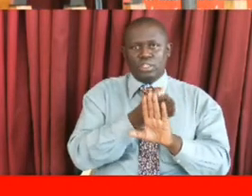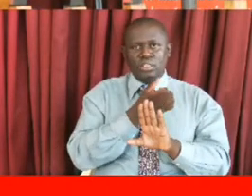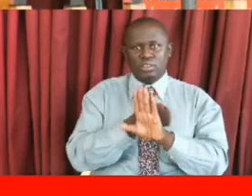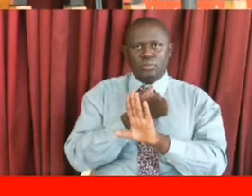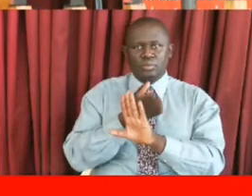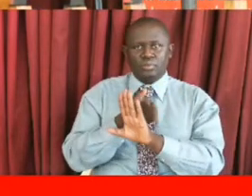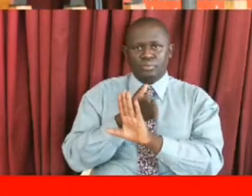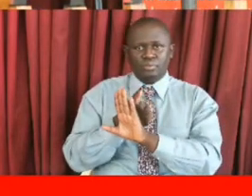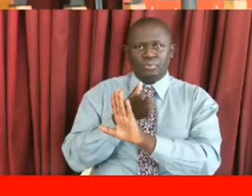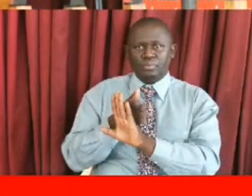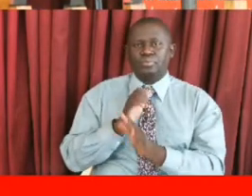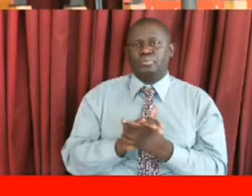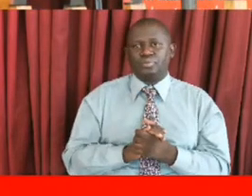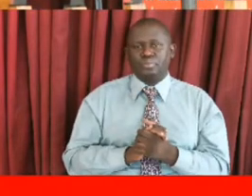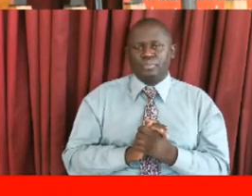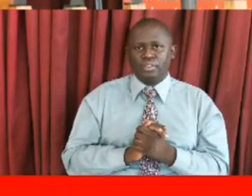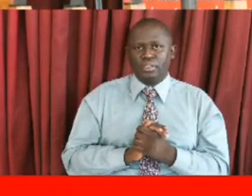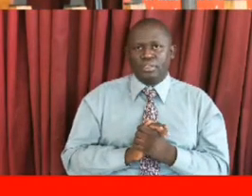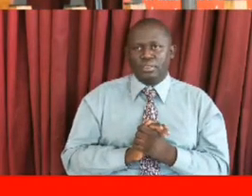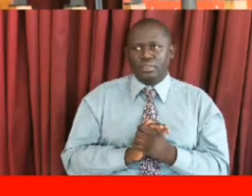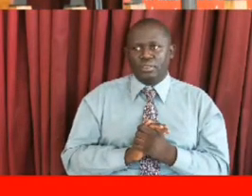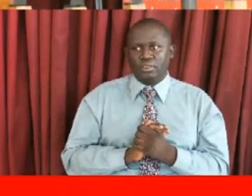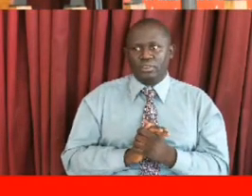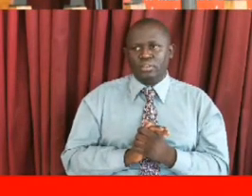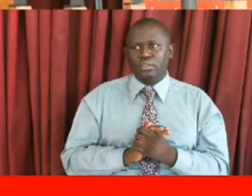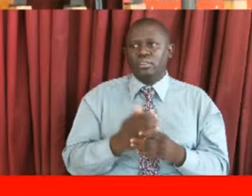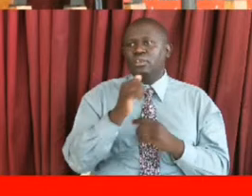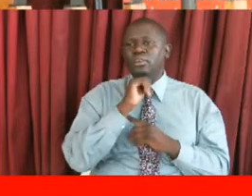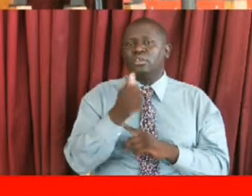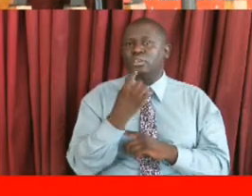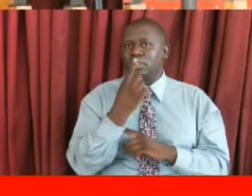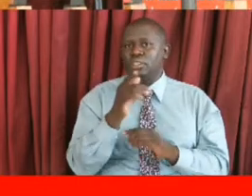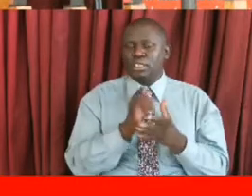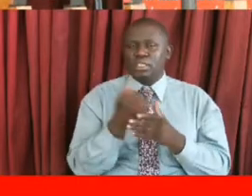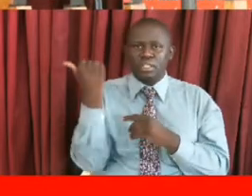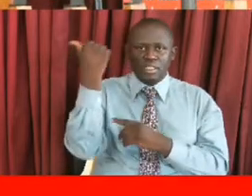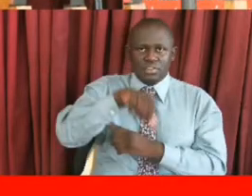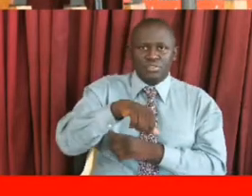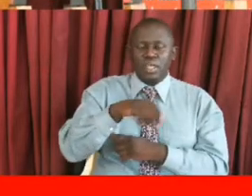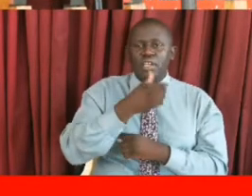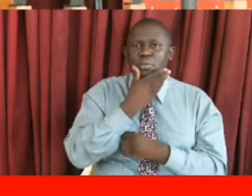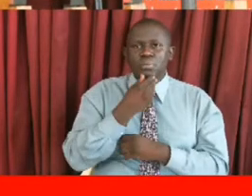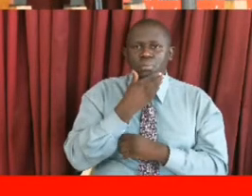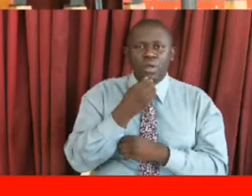knock amen he didn't say If any man hear my